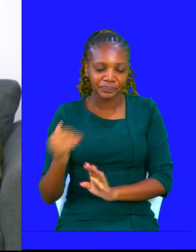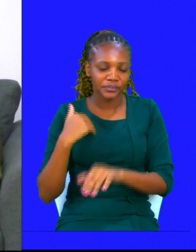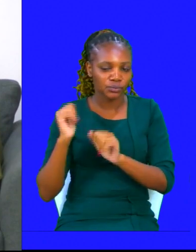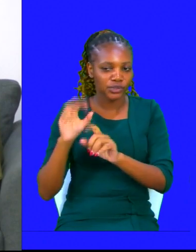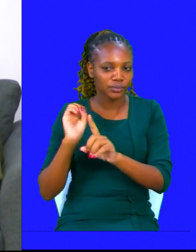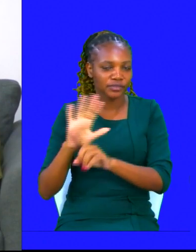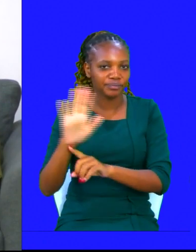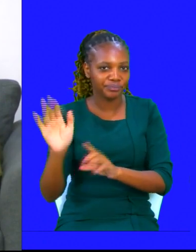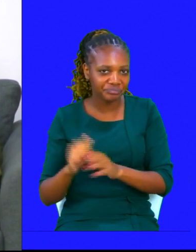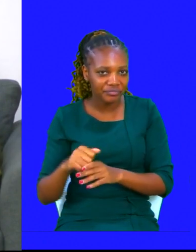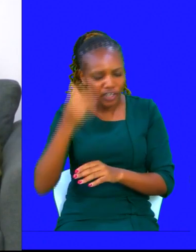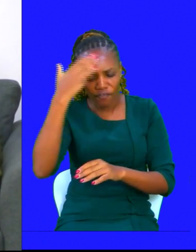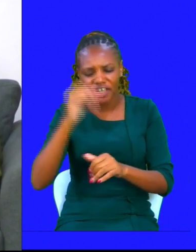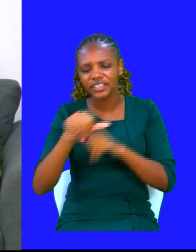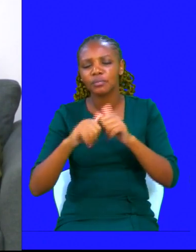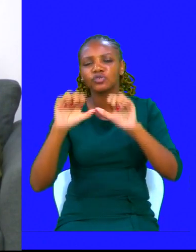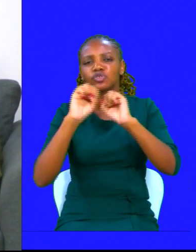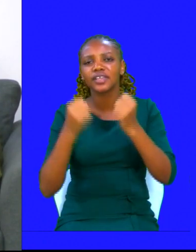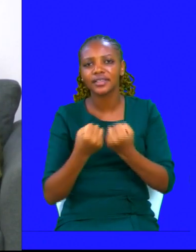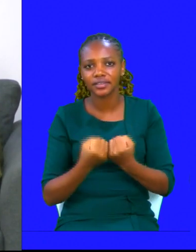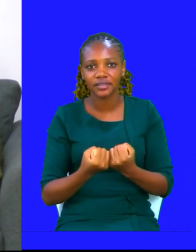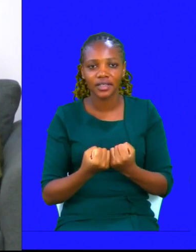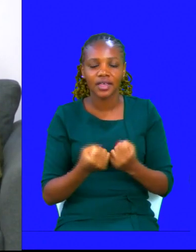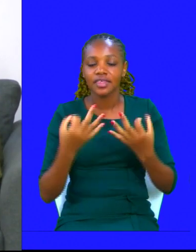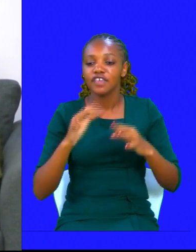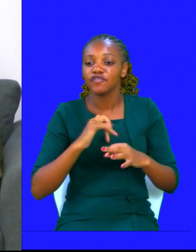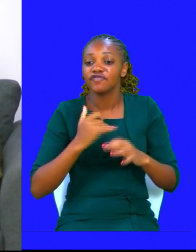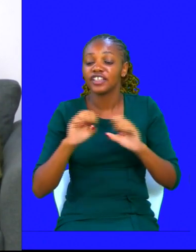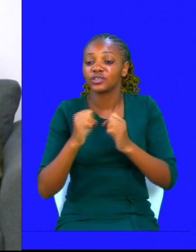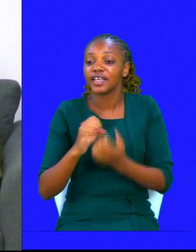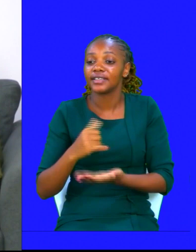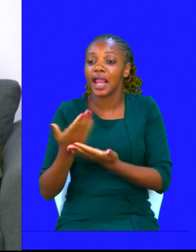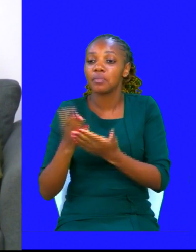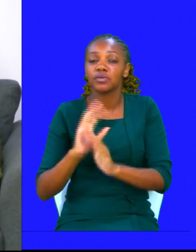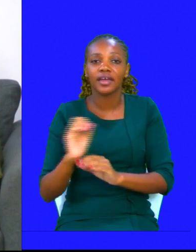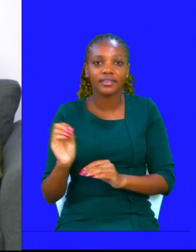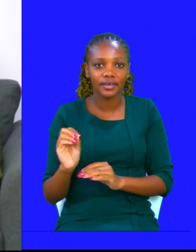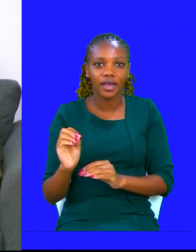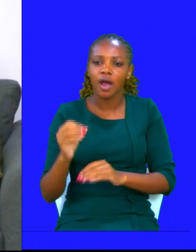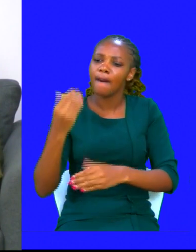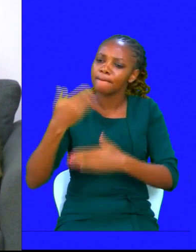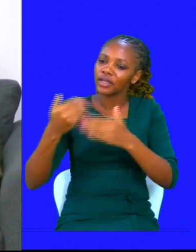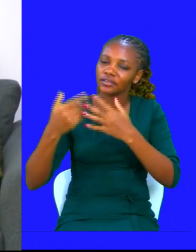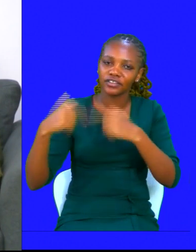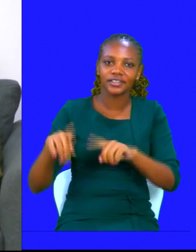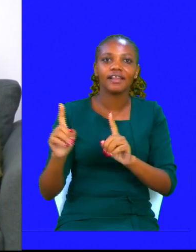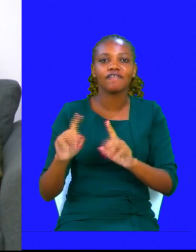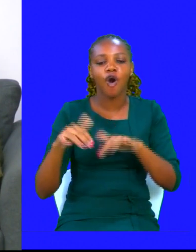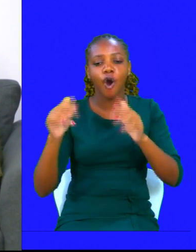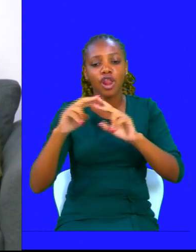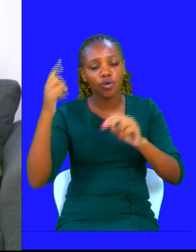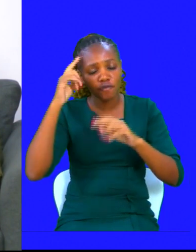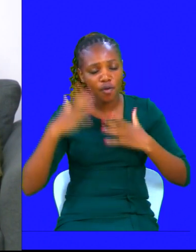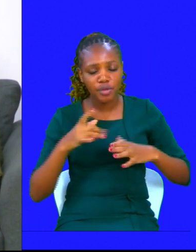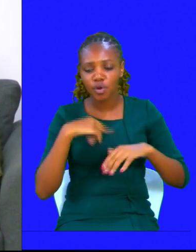wachana na story ya society. If you feel like the society, they're not really empowering, empower yourself, or look for people who are going